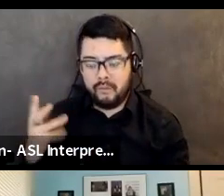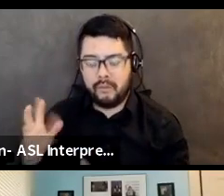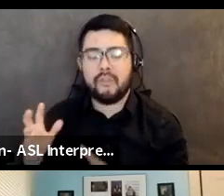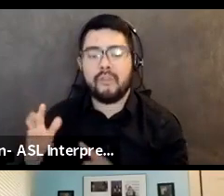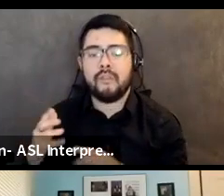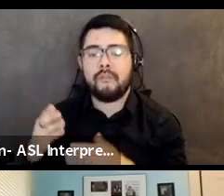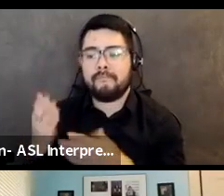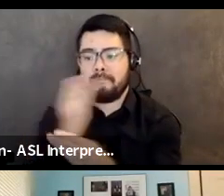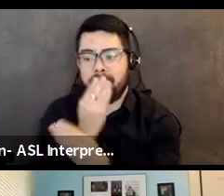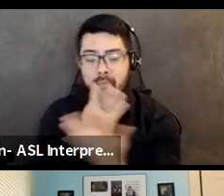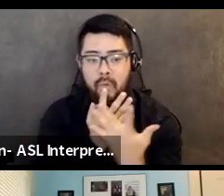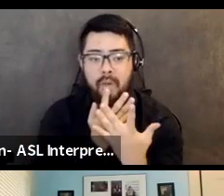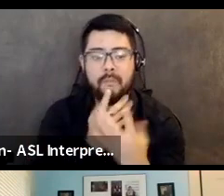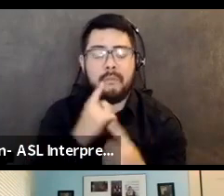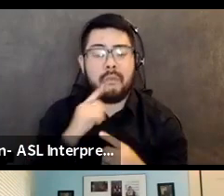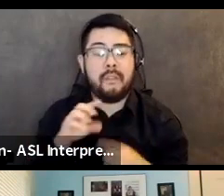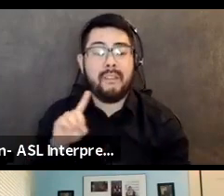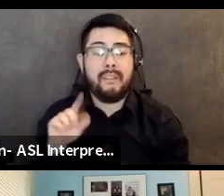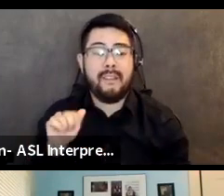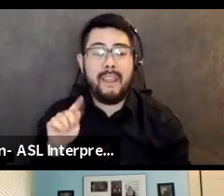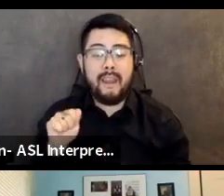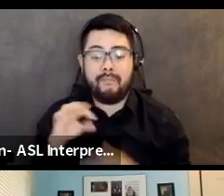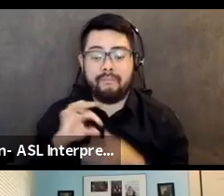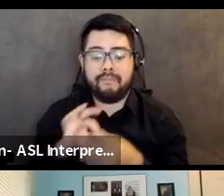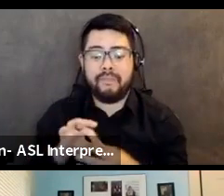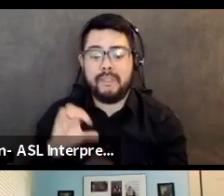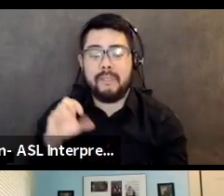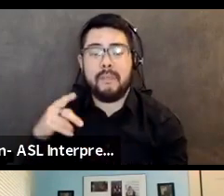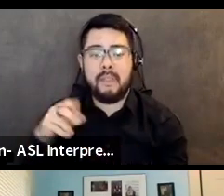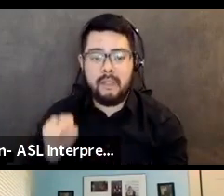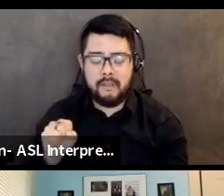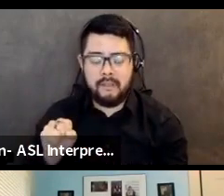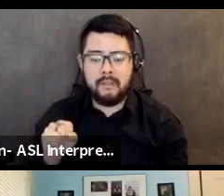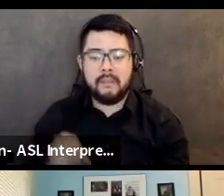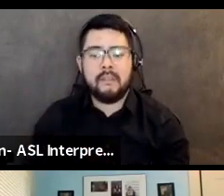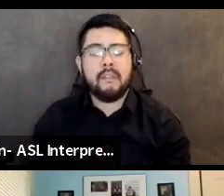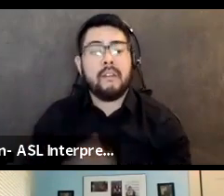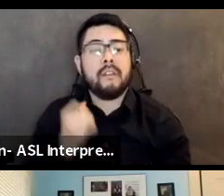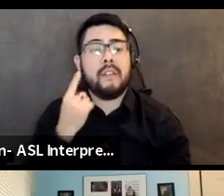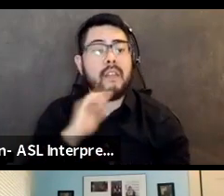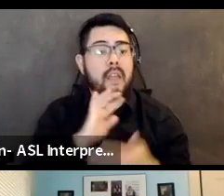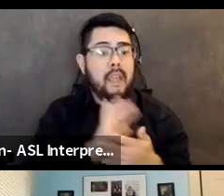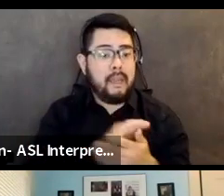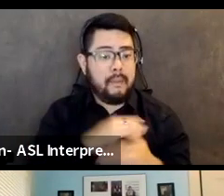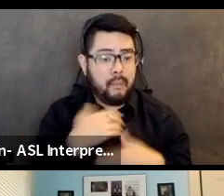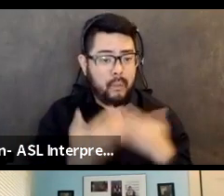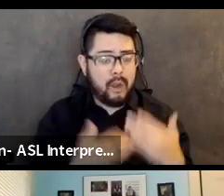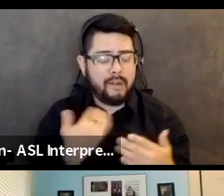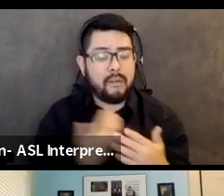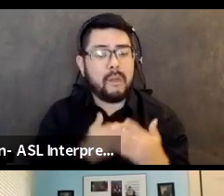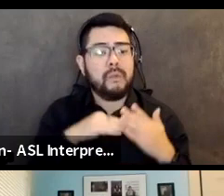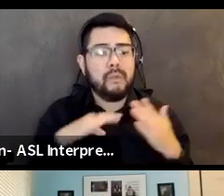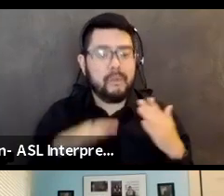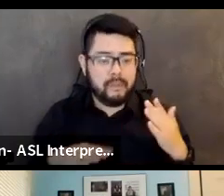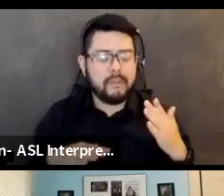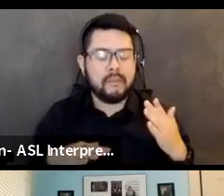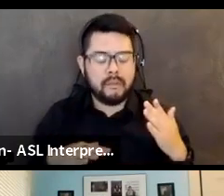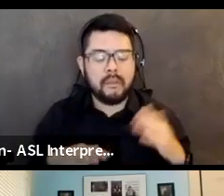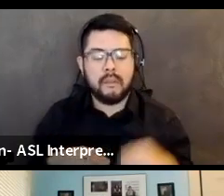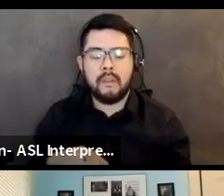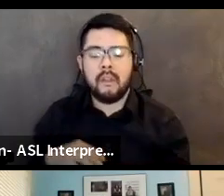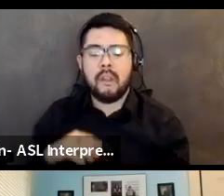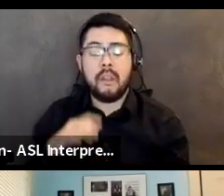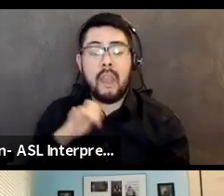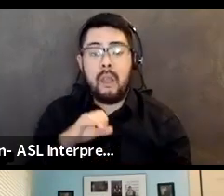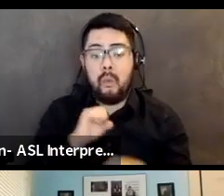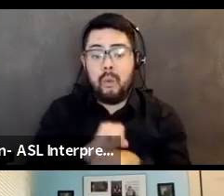in data about cps alongside the academic progress of our students the work on